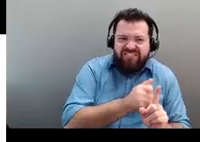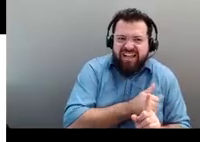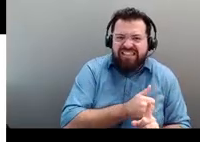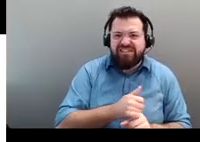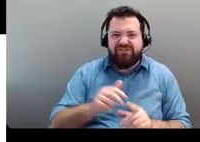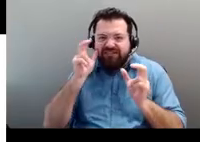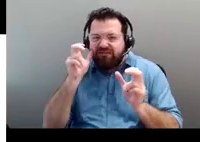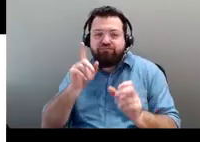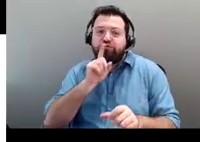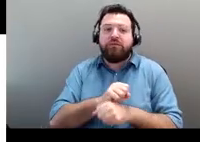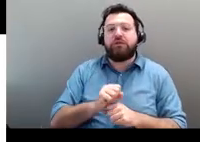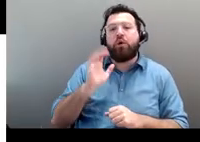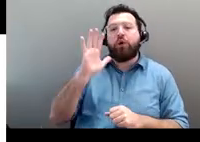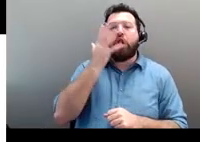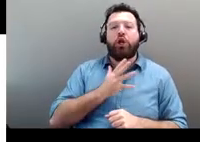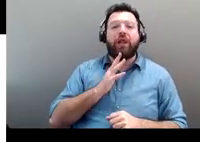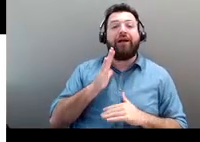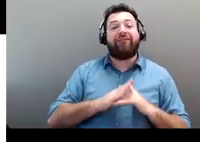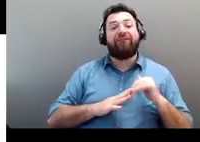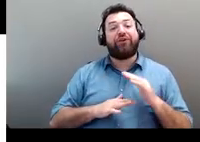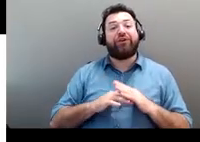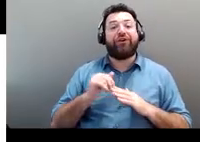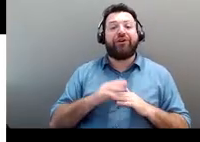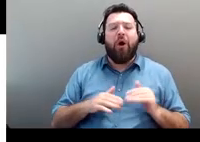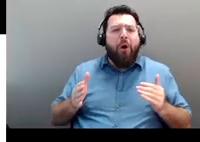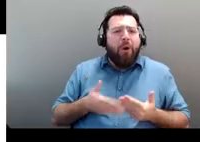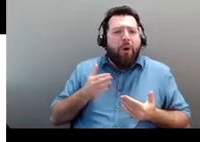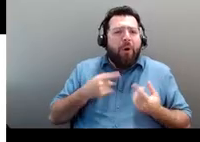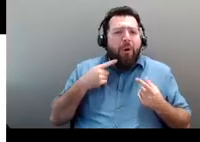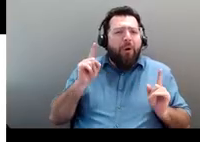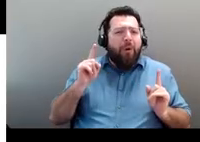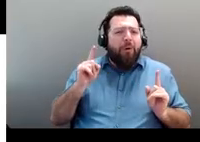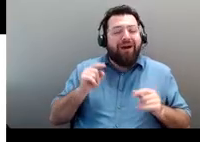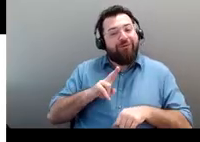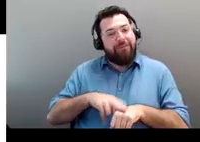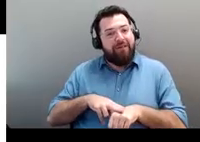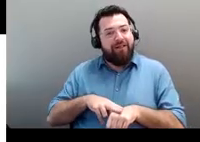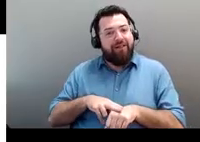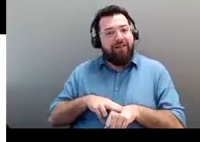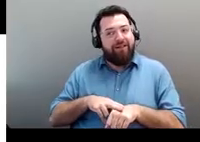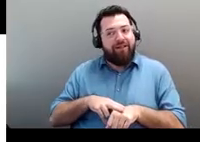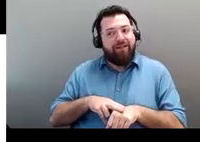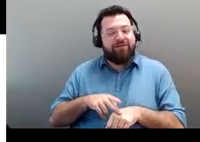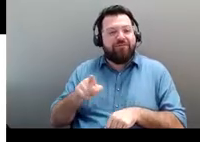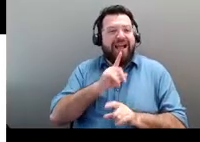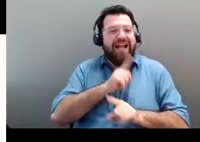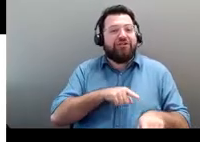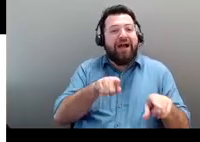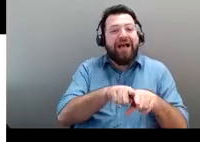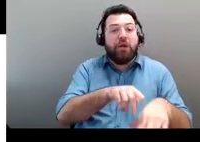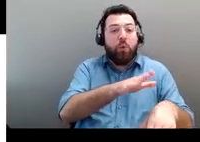comfort, convenience, and normal. So I'll answer it as a warning, not a playbook.